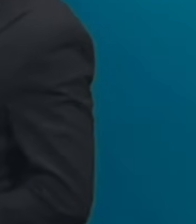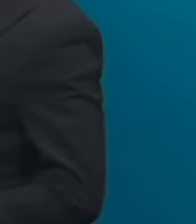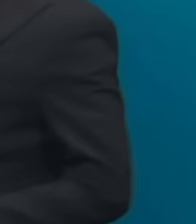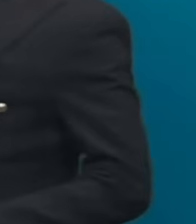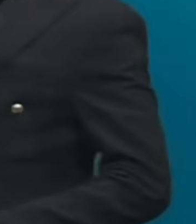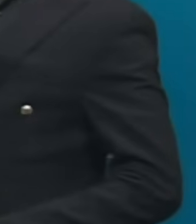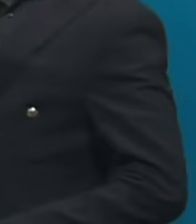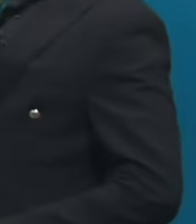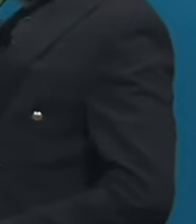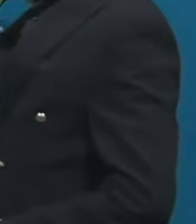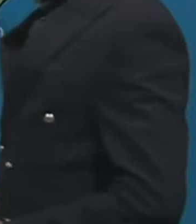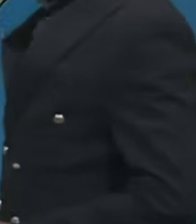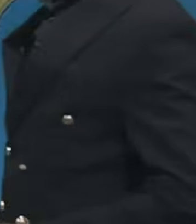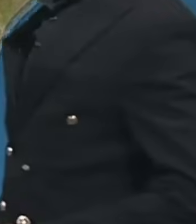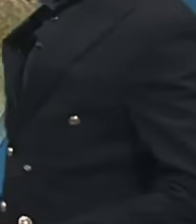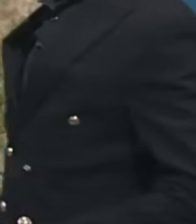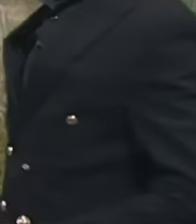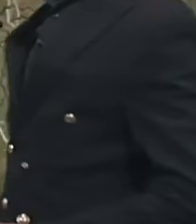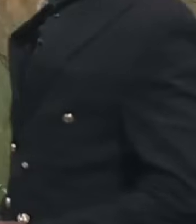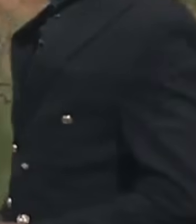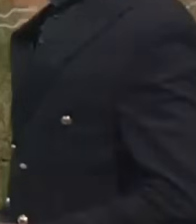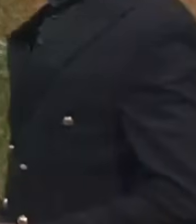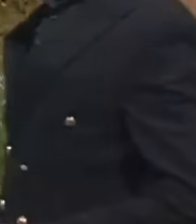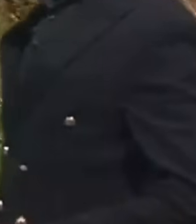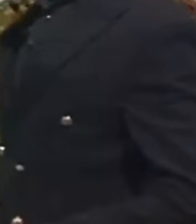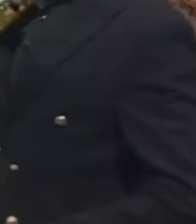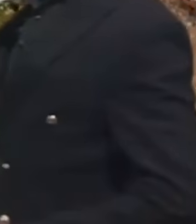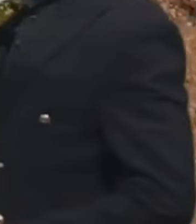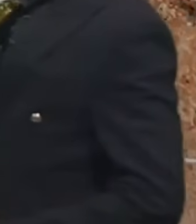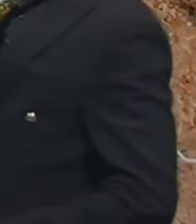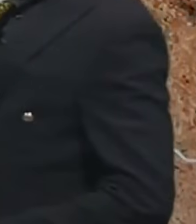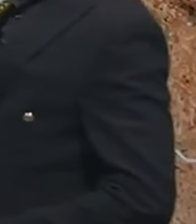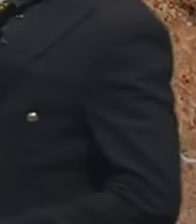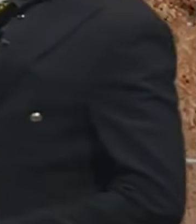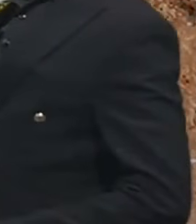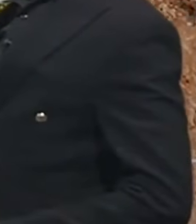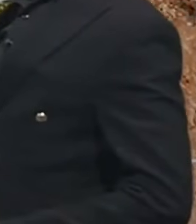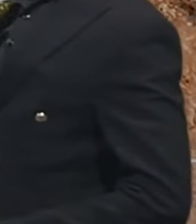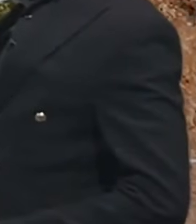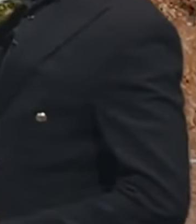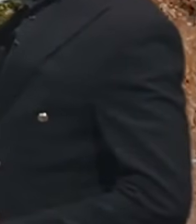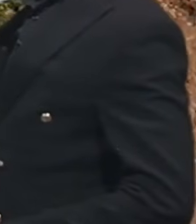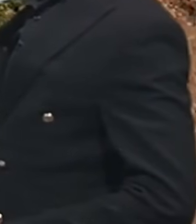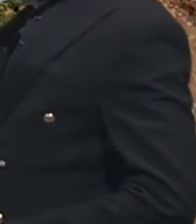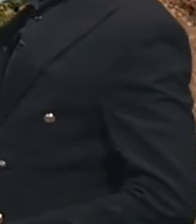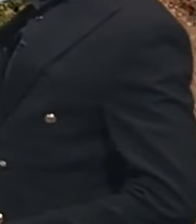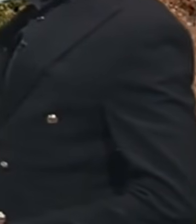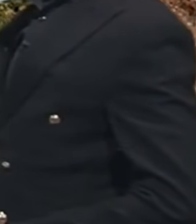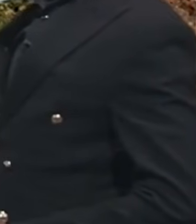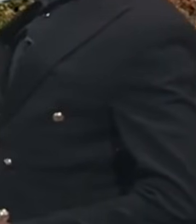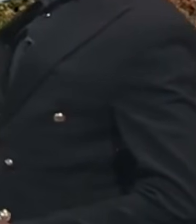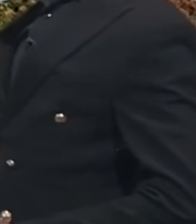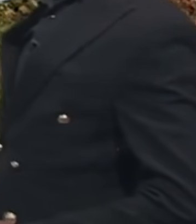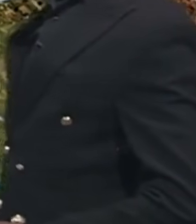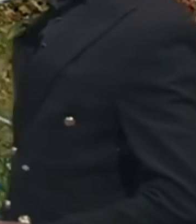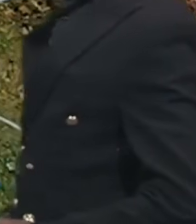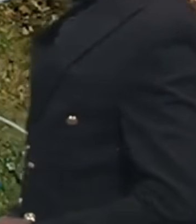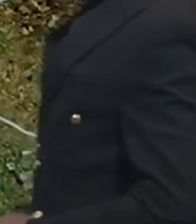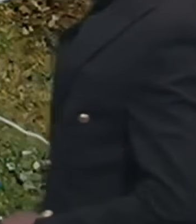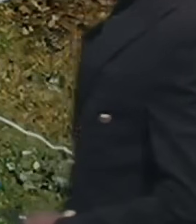tseneletšego ka Freestata le gona ka province ya Limpopo a re lebela dikgarata tša di-temperature tša rena ka Gauteng go bontšha go tla ba go fiša ke tša 30 ka